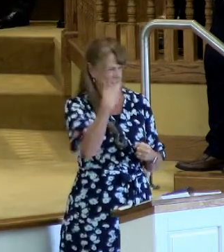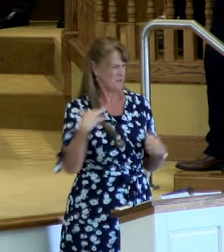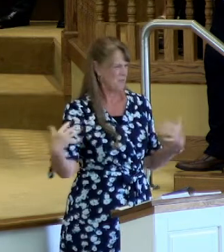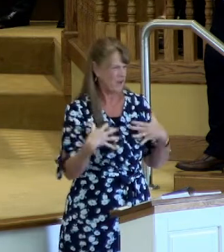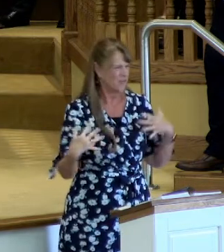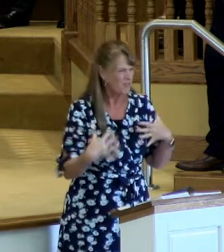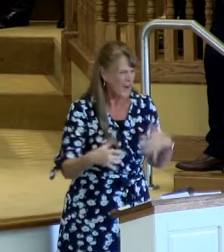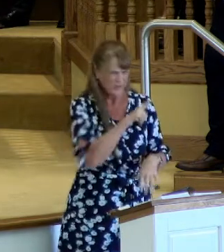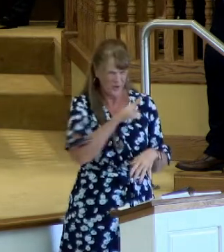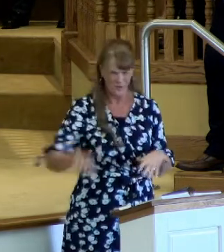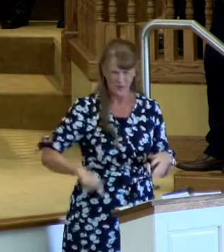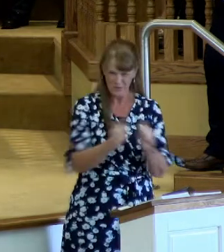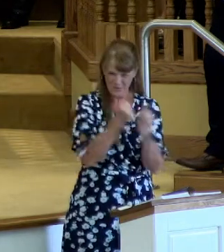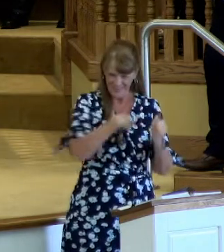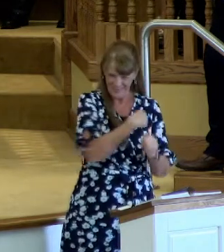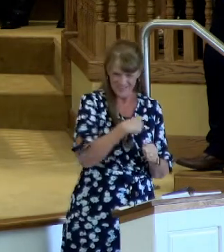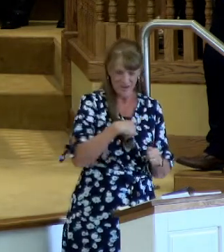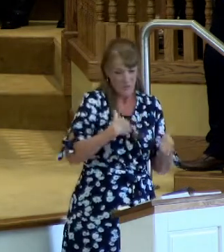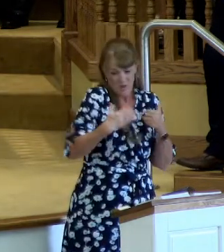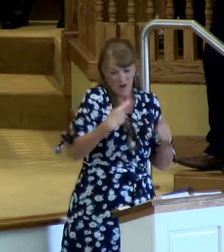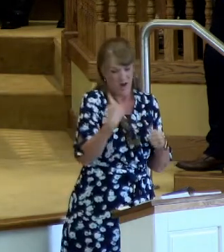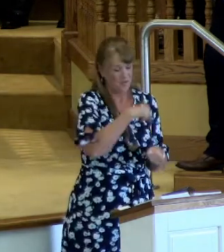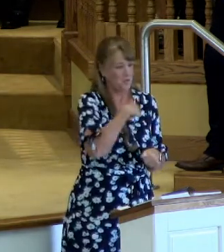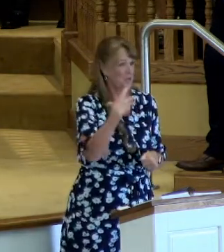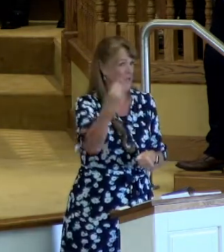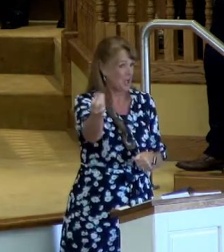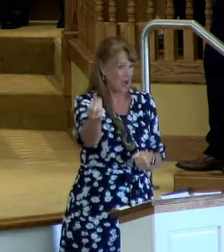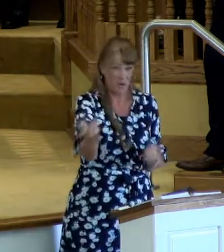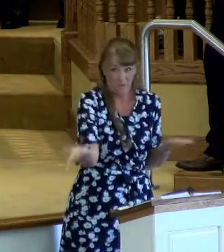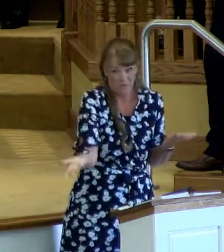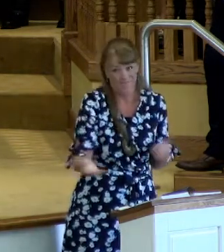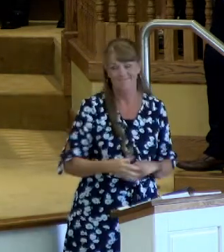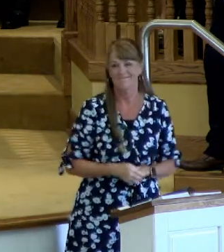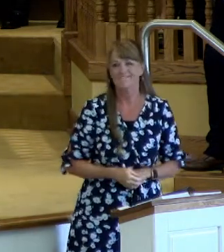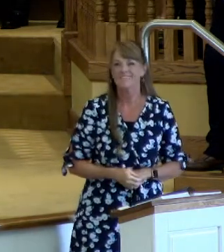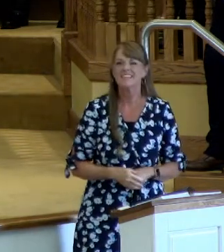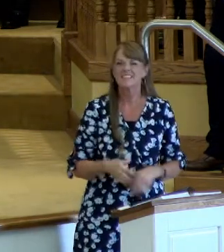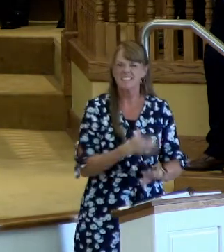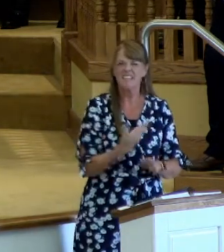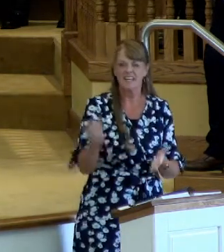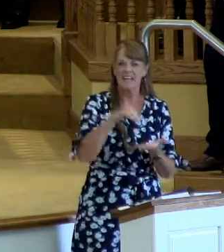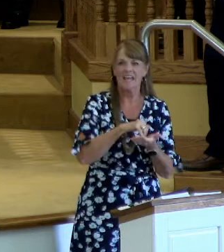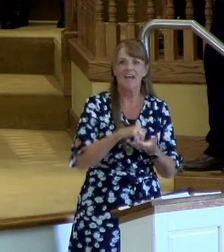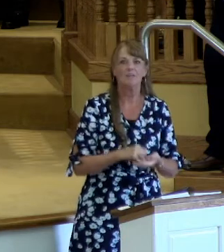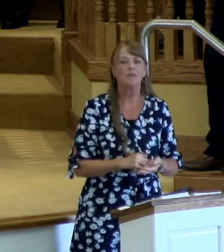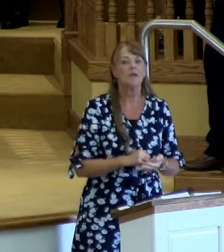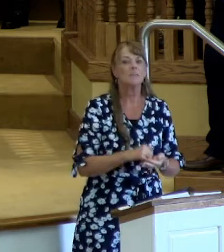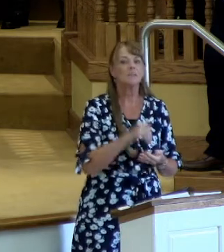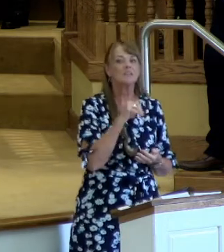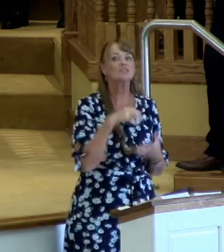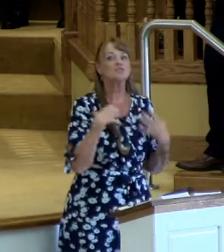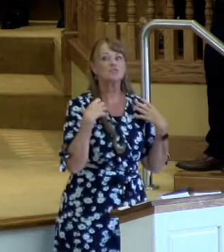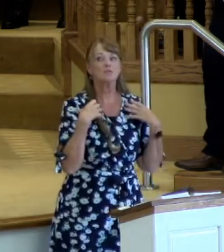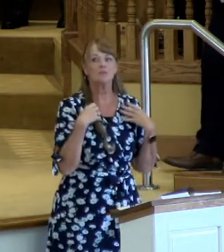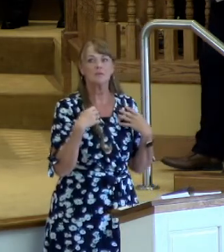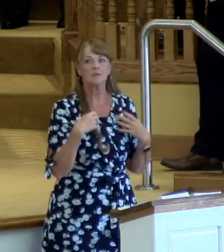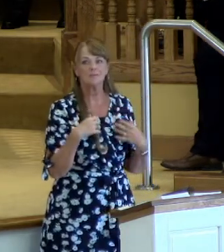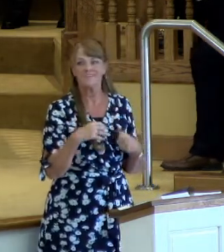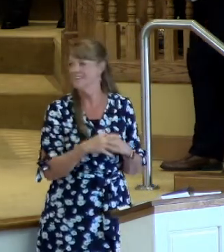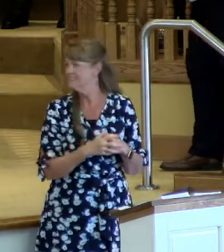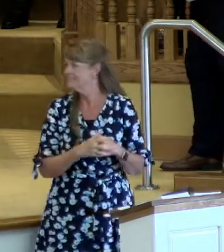is with us whithersoever we go. Don't be afraid. Don't be scared. Let's sing it one more time. Let's really try to sing it out this time. Be